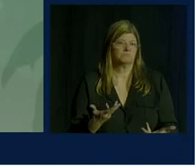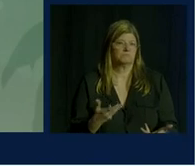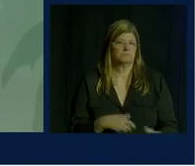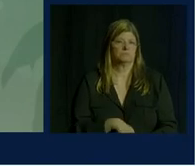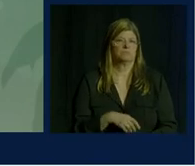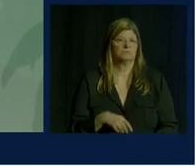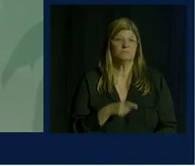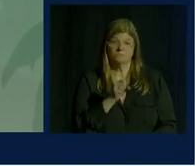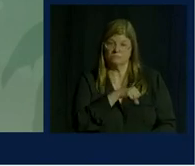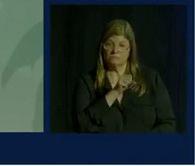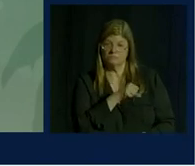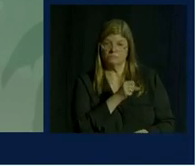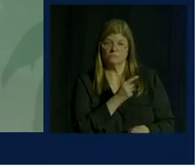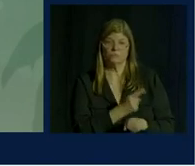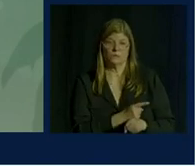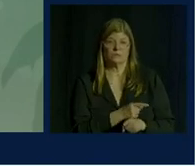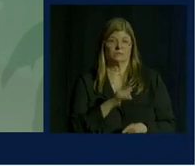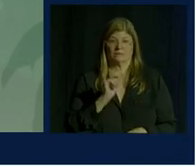Honey Bunny Boutique,